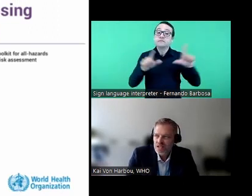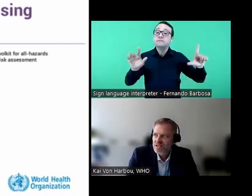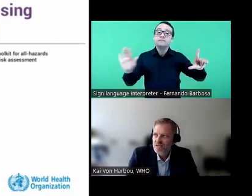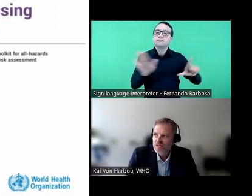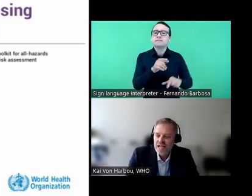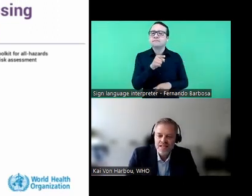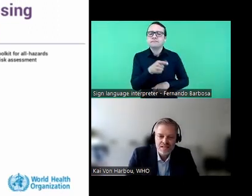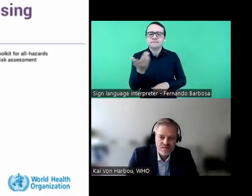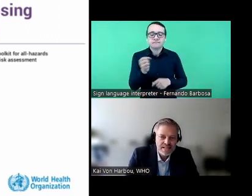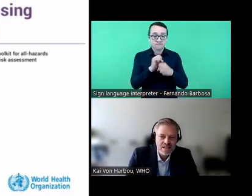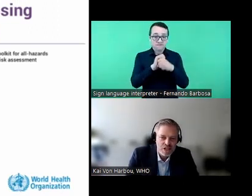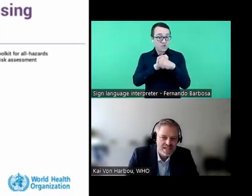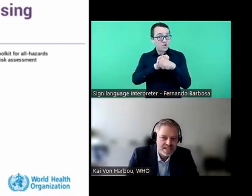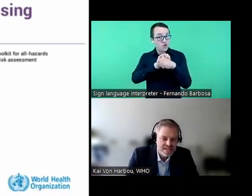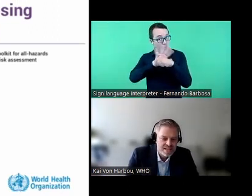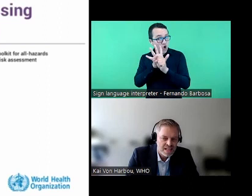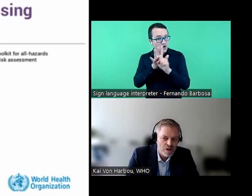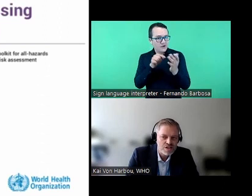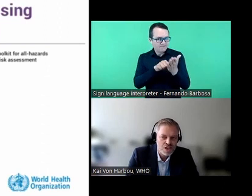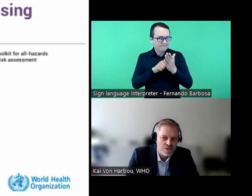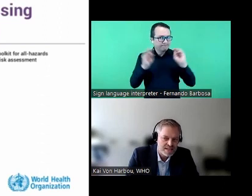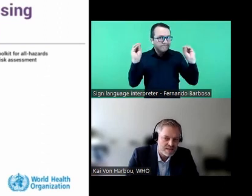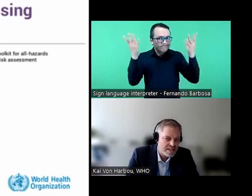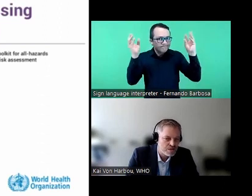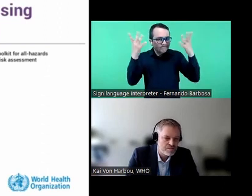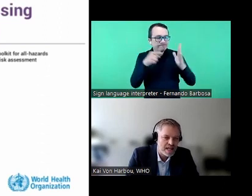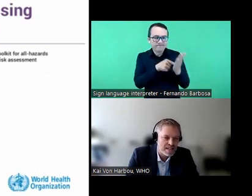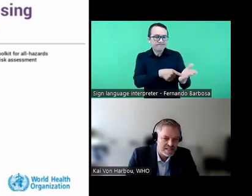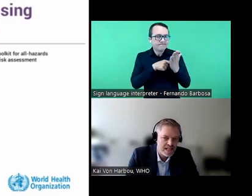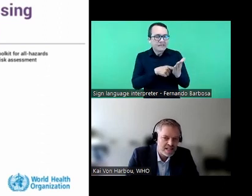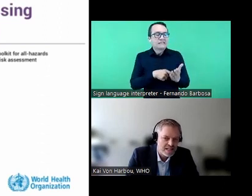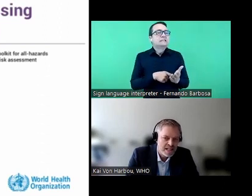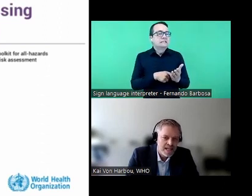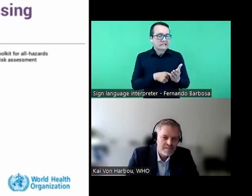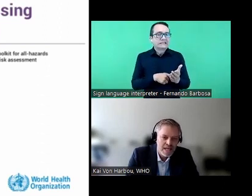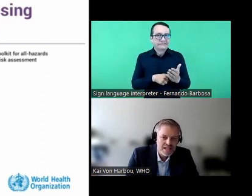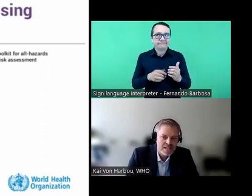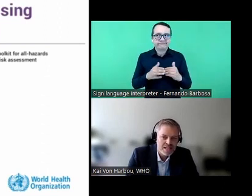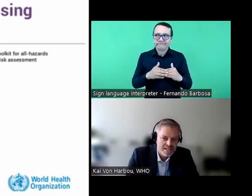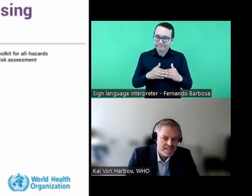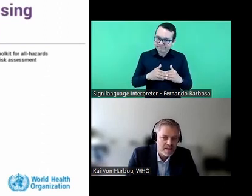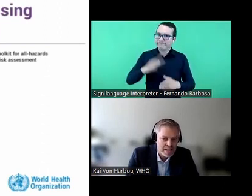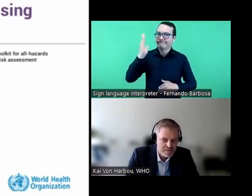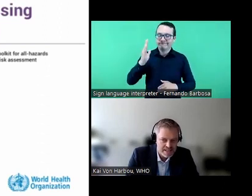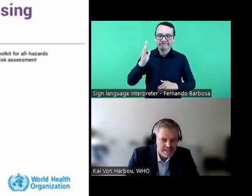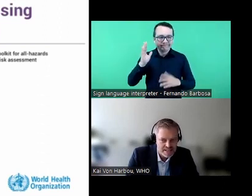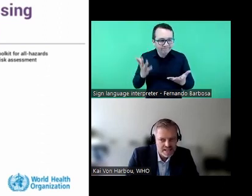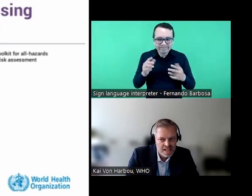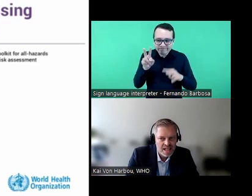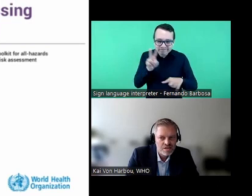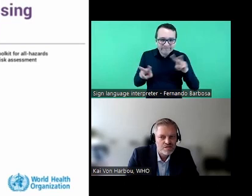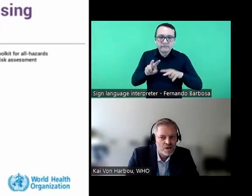COVID-19, but also other recent emergencies have also shown us that we need to better understand and manage systemic